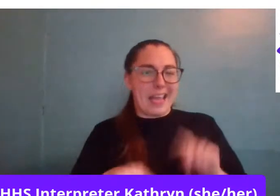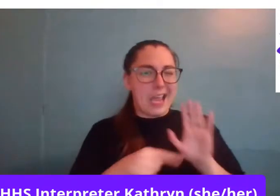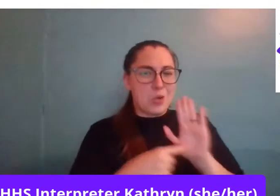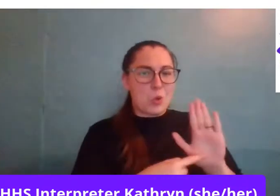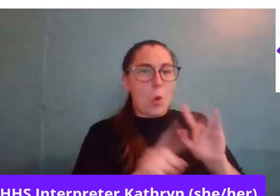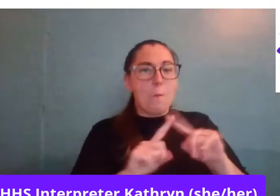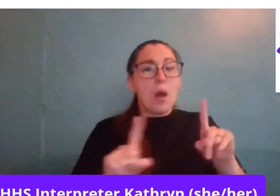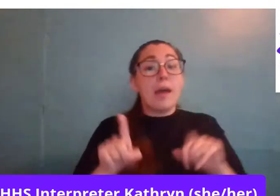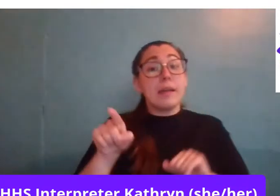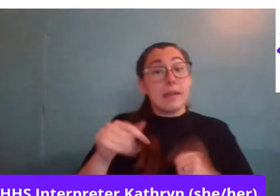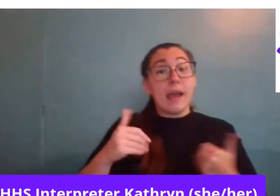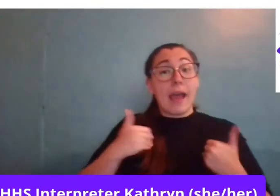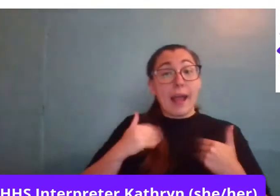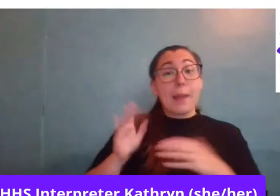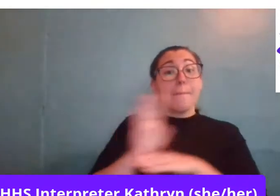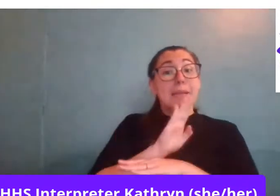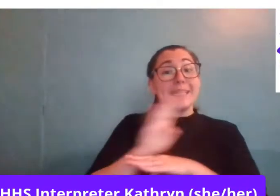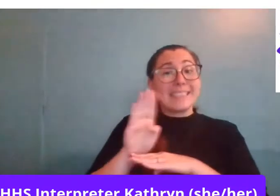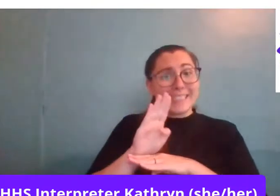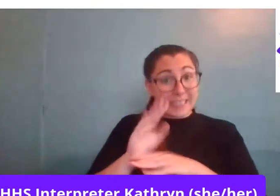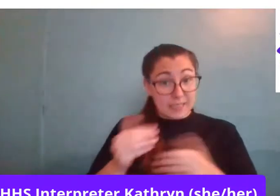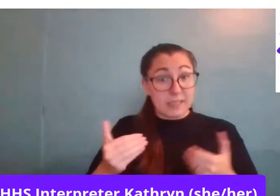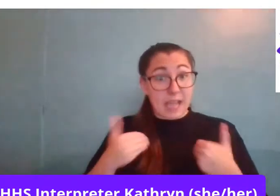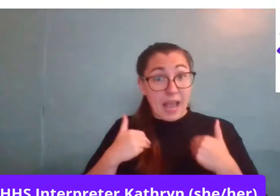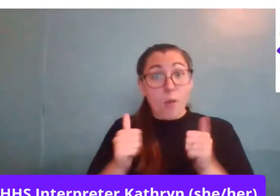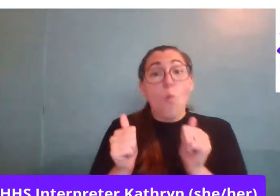had with these sunglasses.